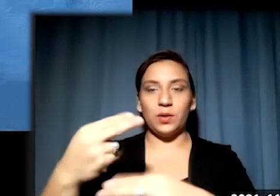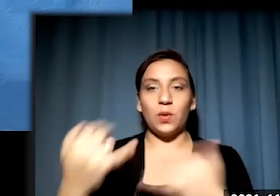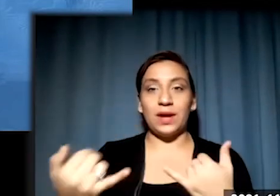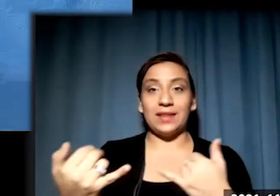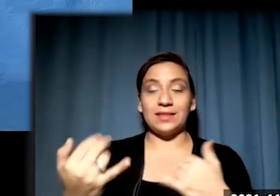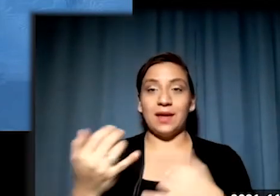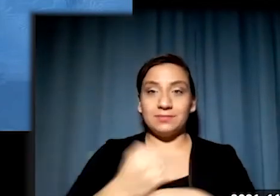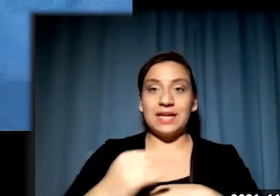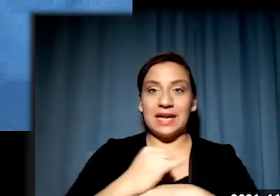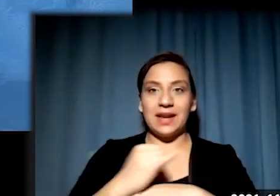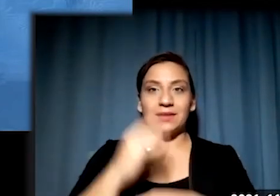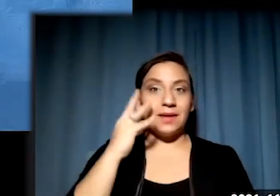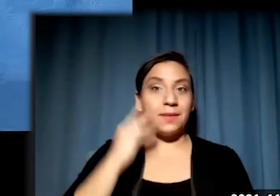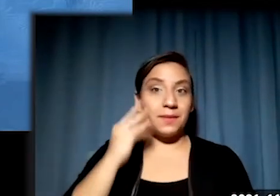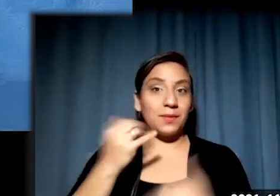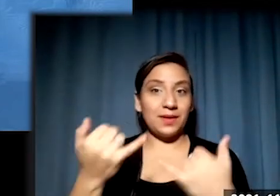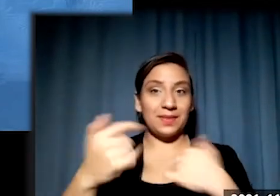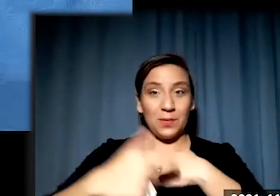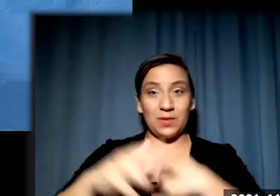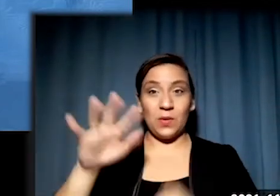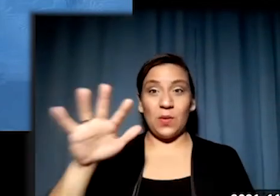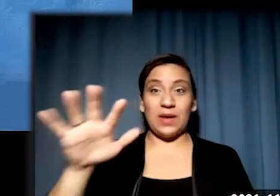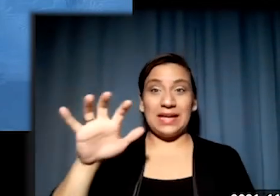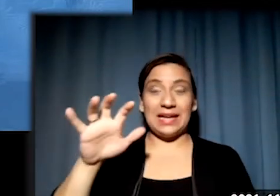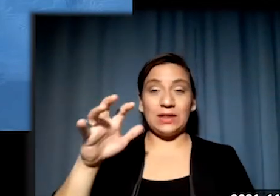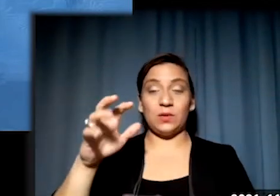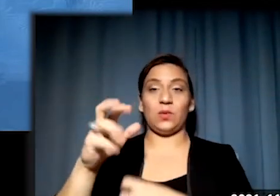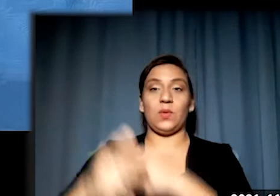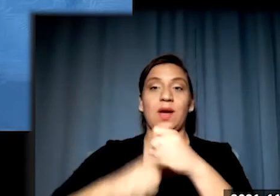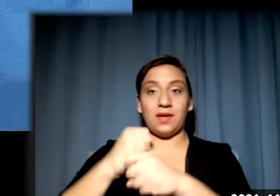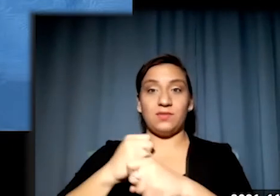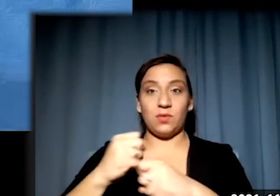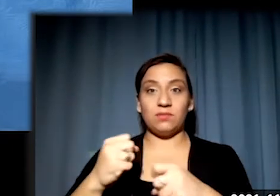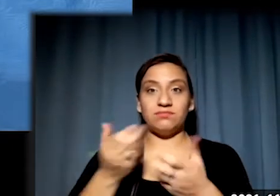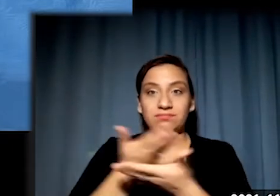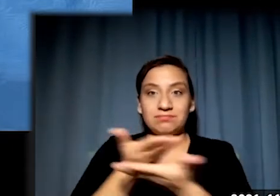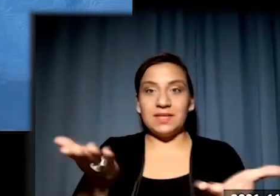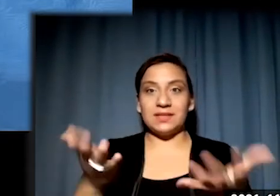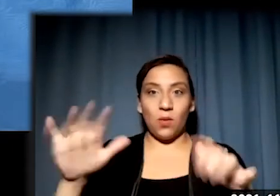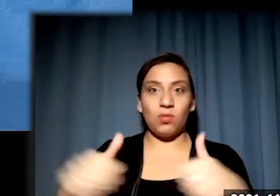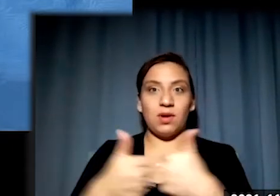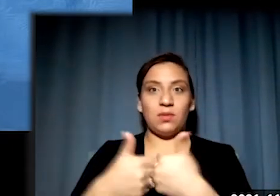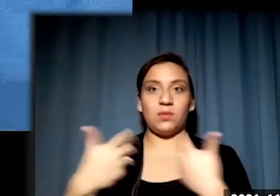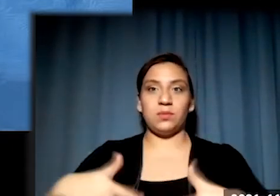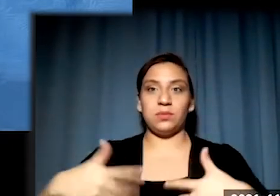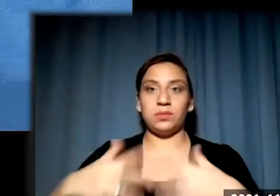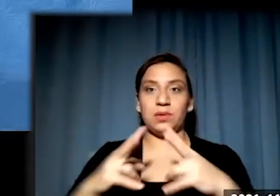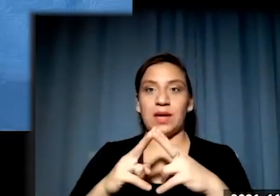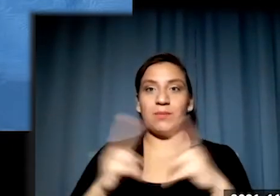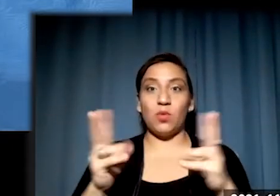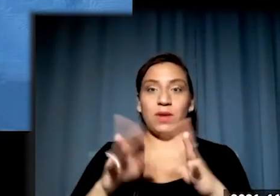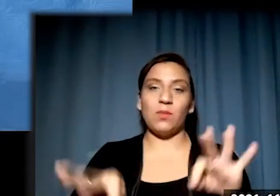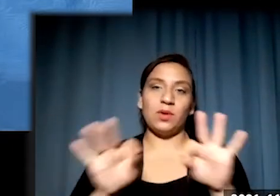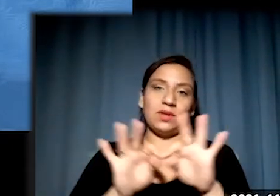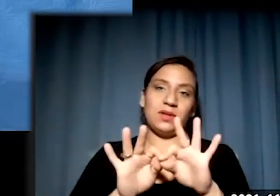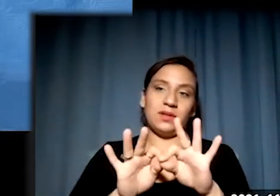existence is something of a record. So it's extremely important moment that needs to be celebrated in more